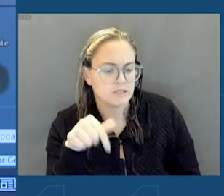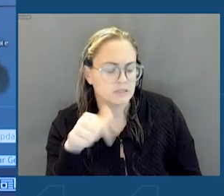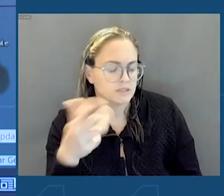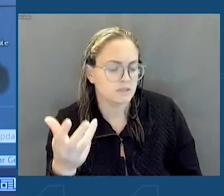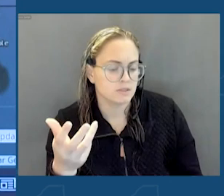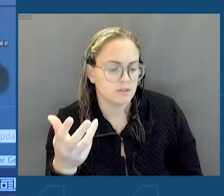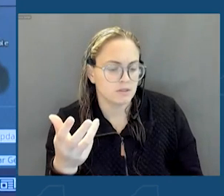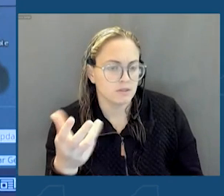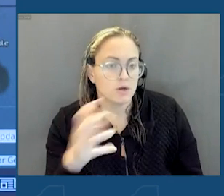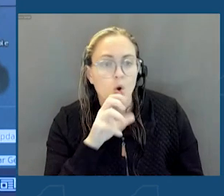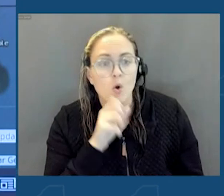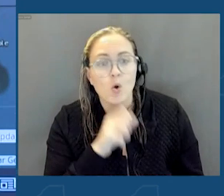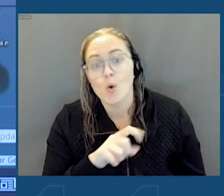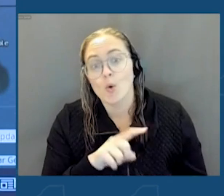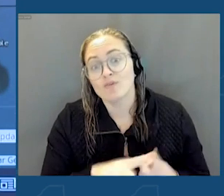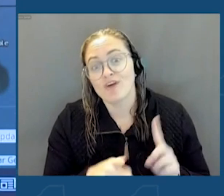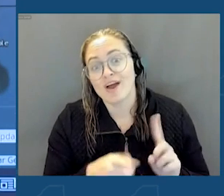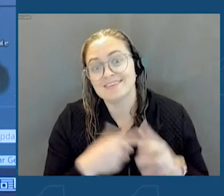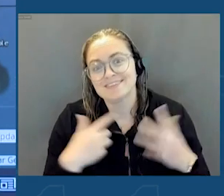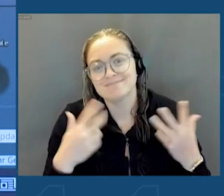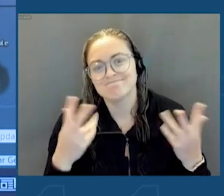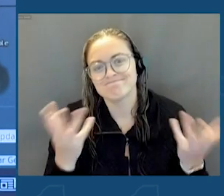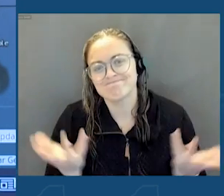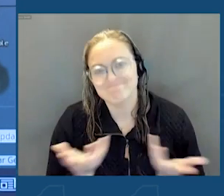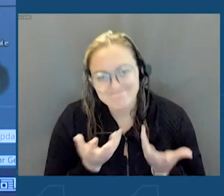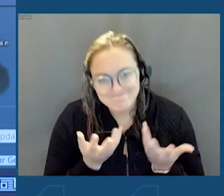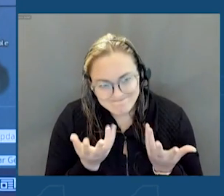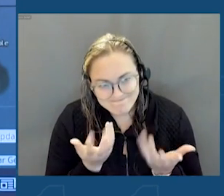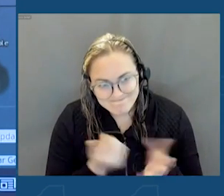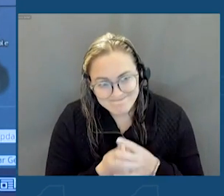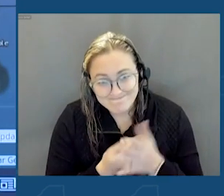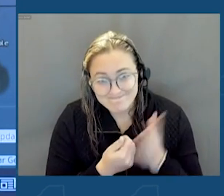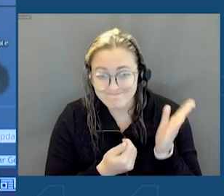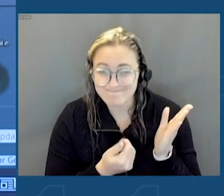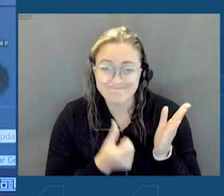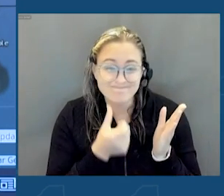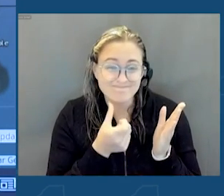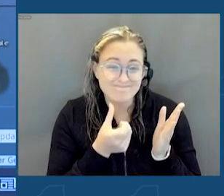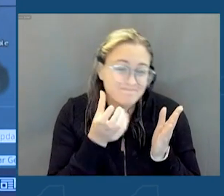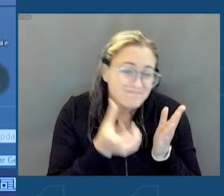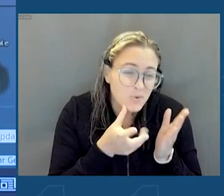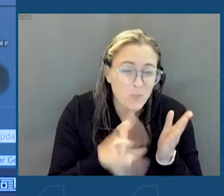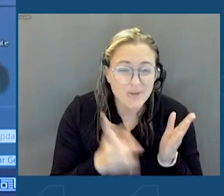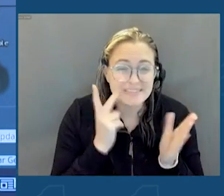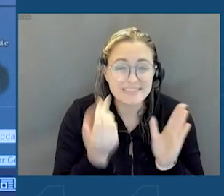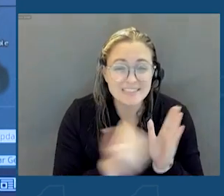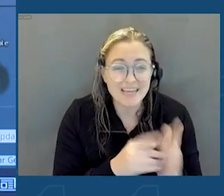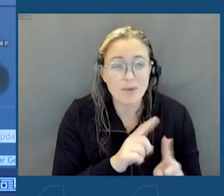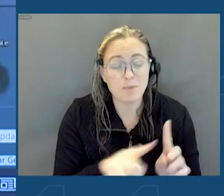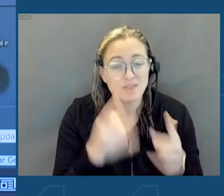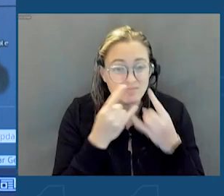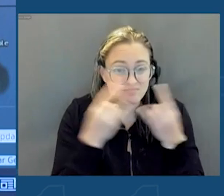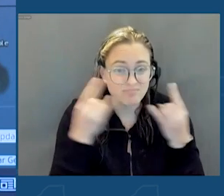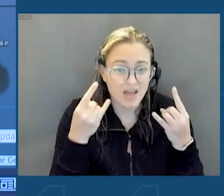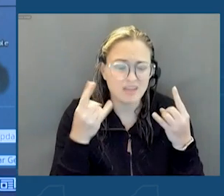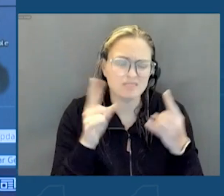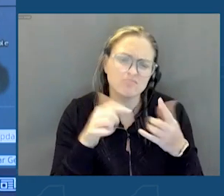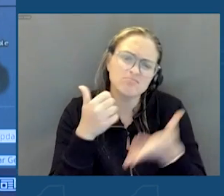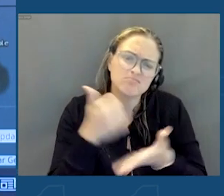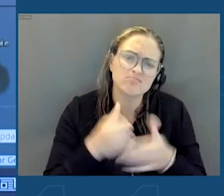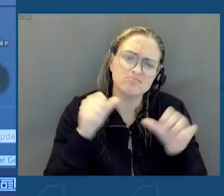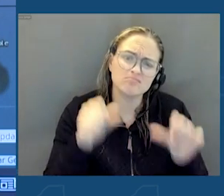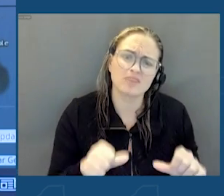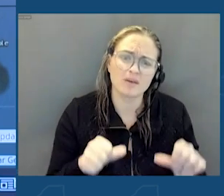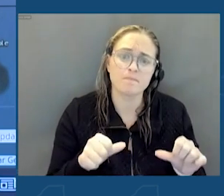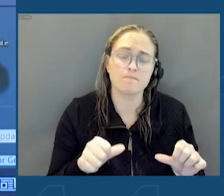old friend, one you never want to see again perhaps, But this mask can make a difference, not just outdoor,